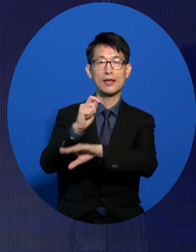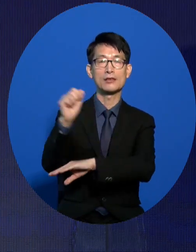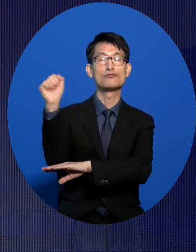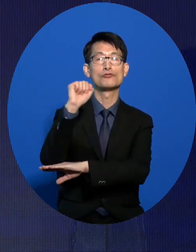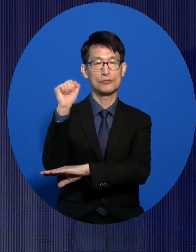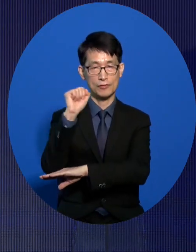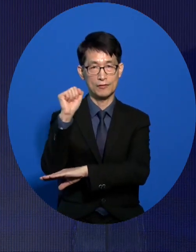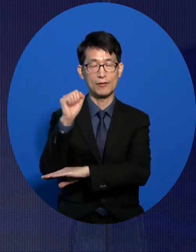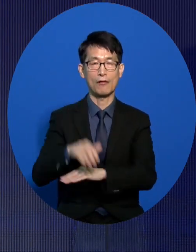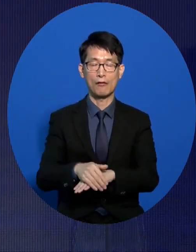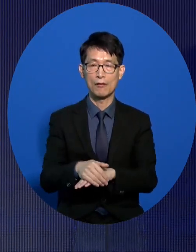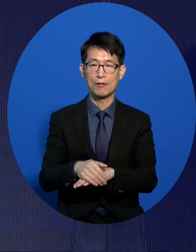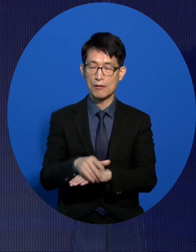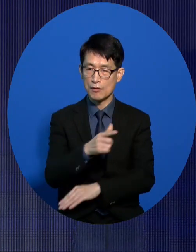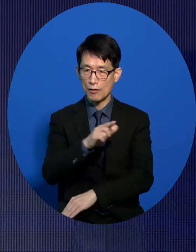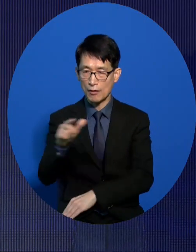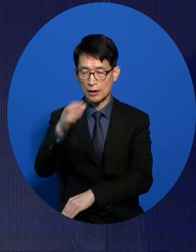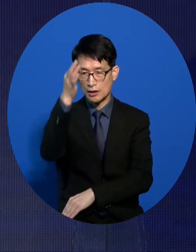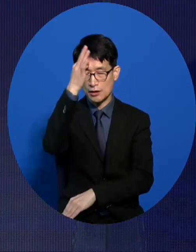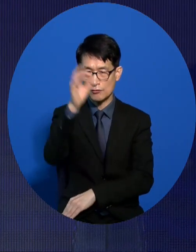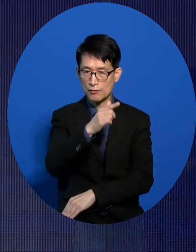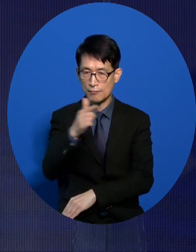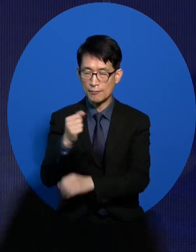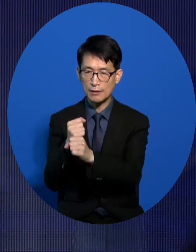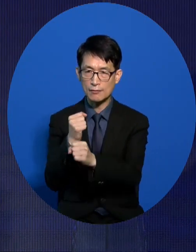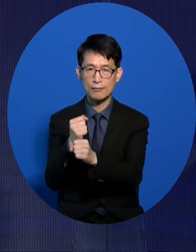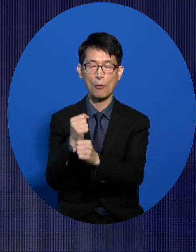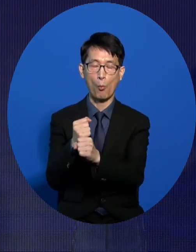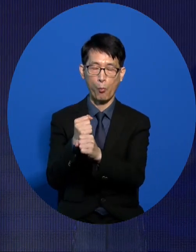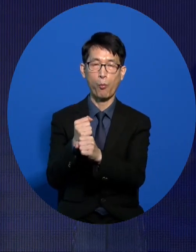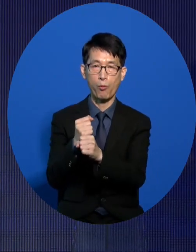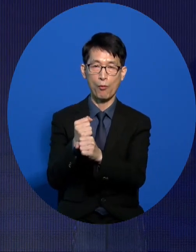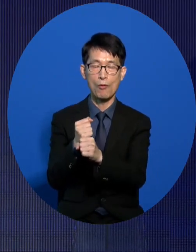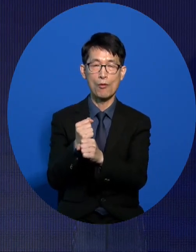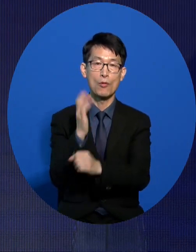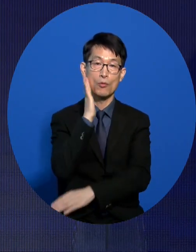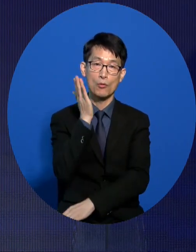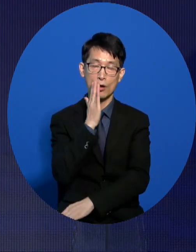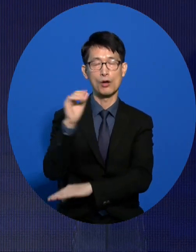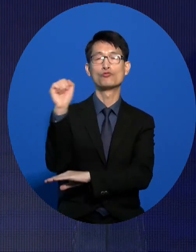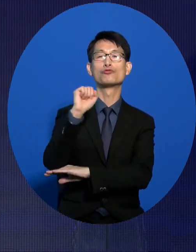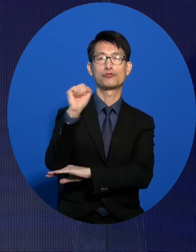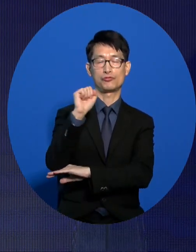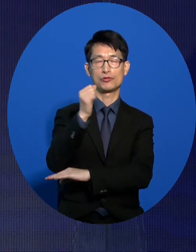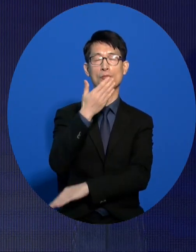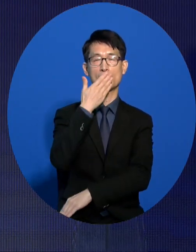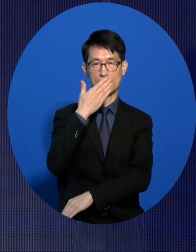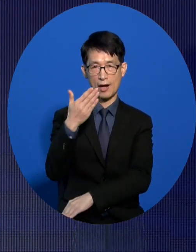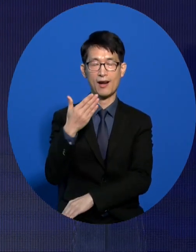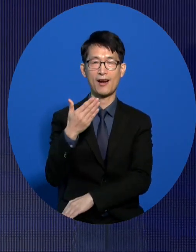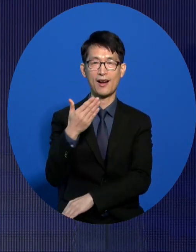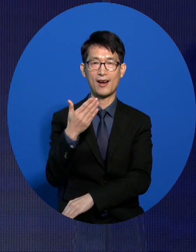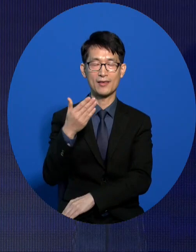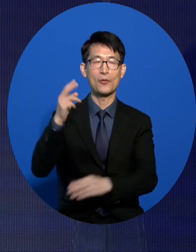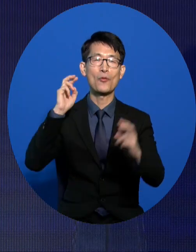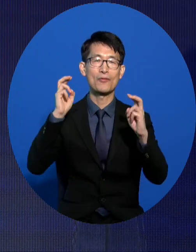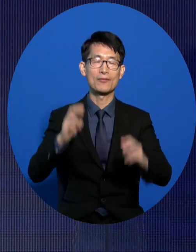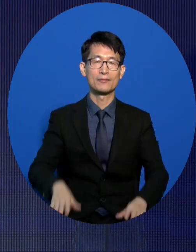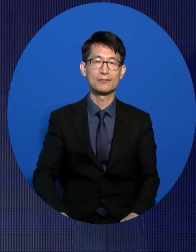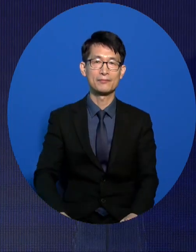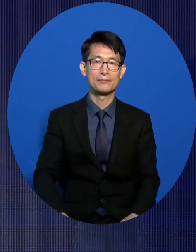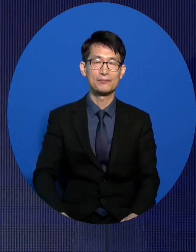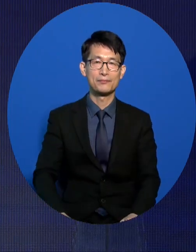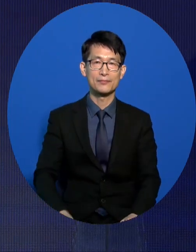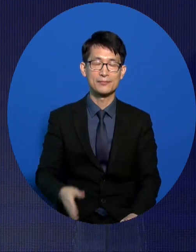the drivers are those who have hearing disabilities. We continue to develop technologies to ensure that